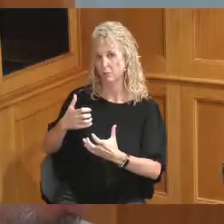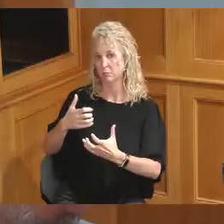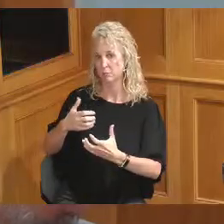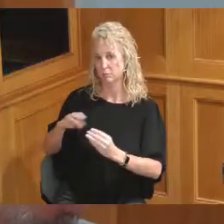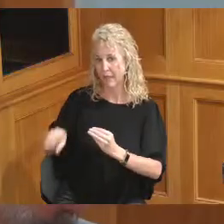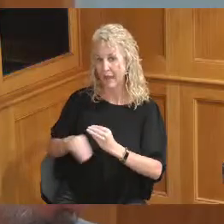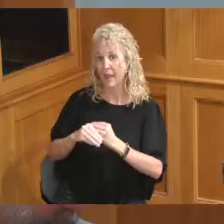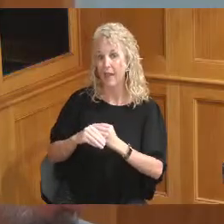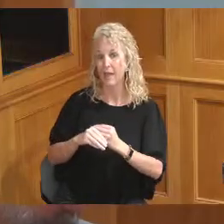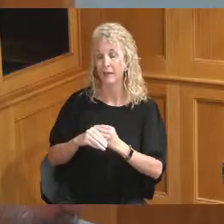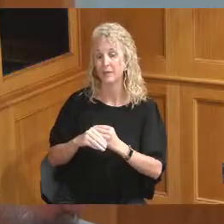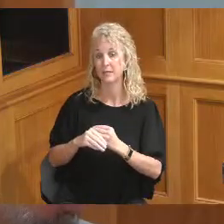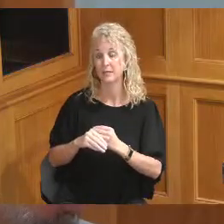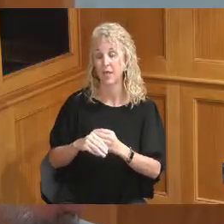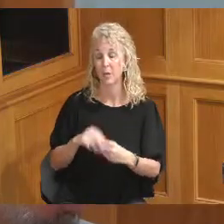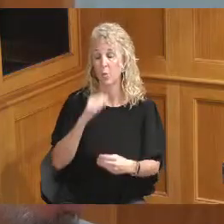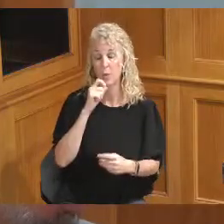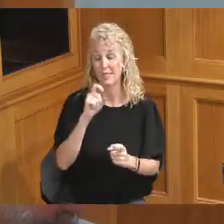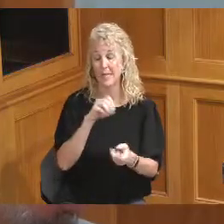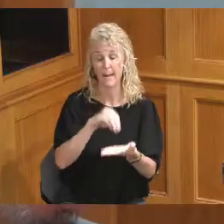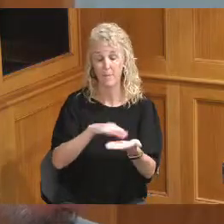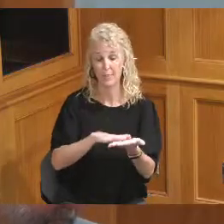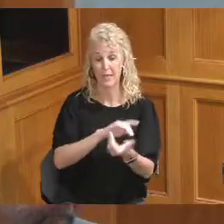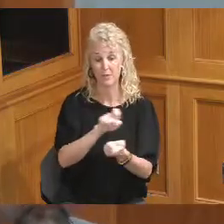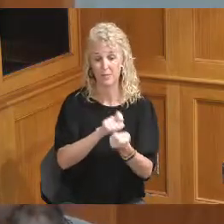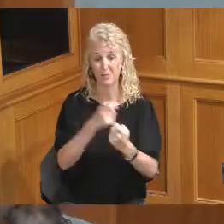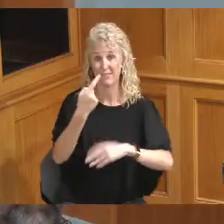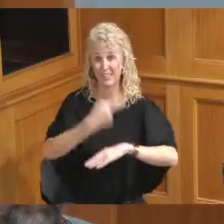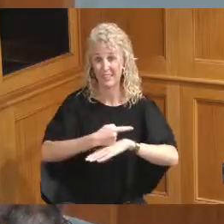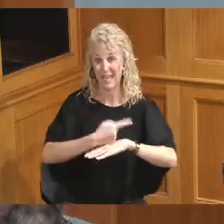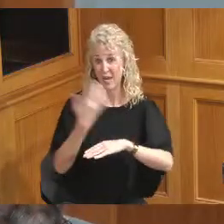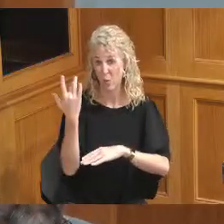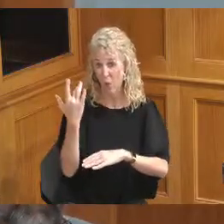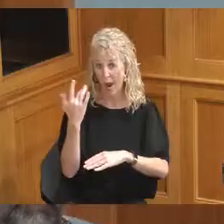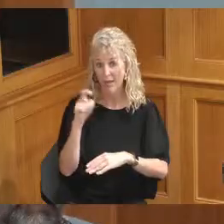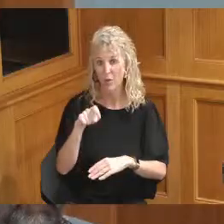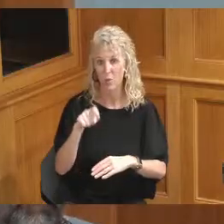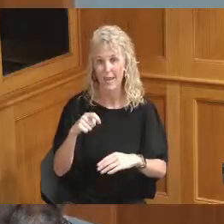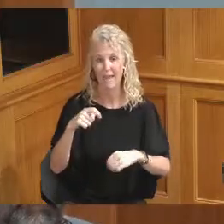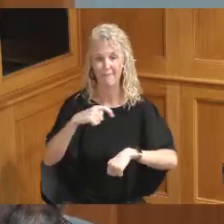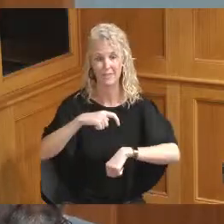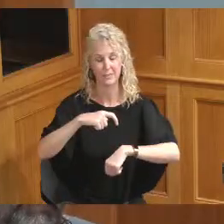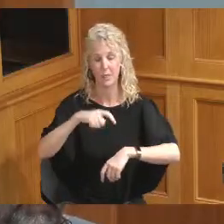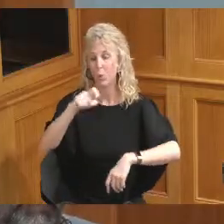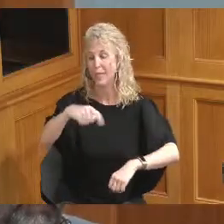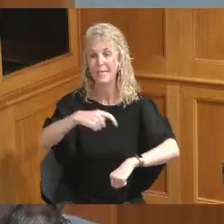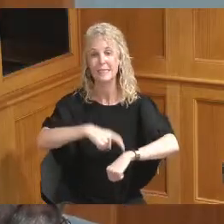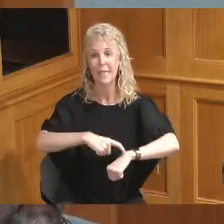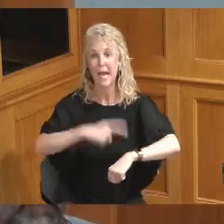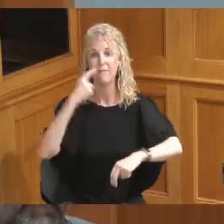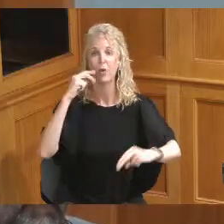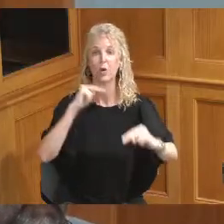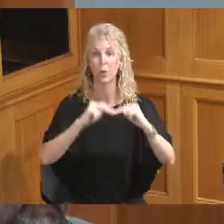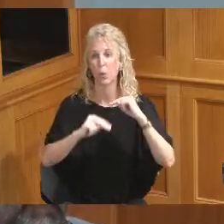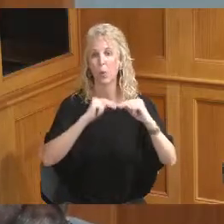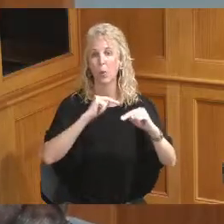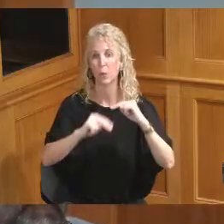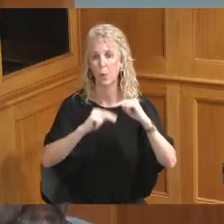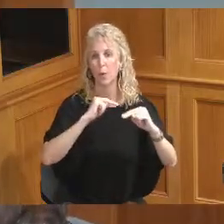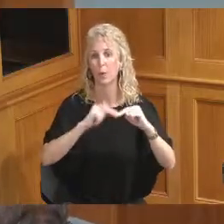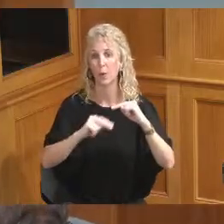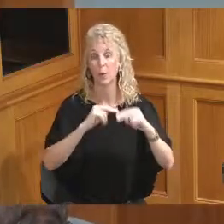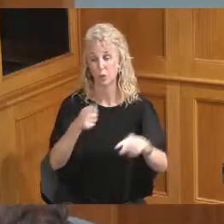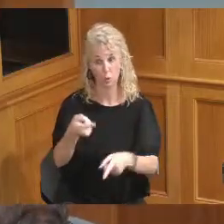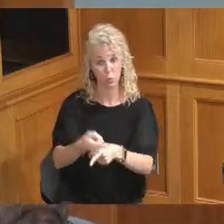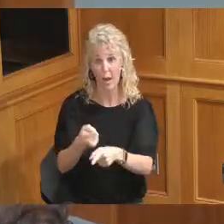deadline was not put in there is that it's going to take time to negotiate the documents, and we need to come up with a fair time so that we can catch all the